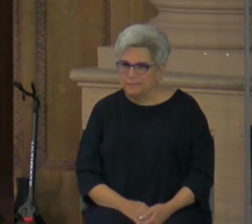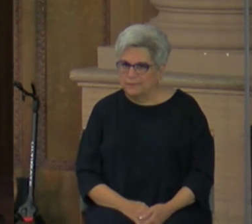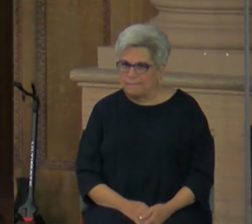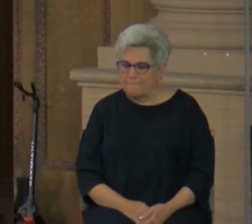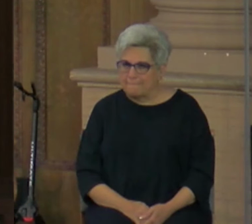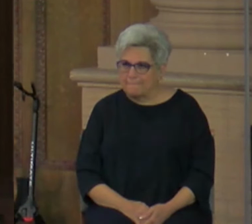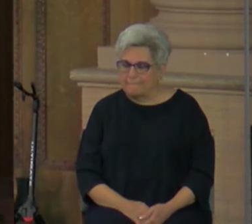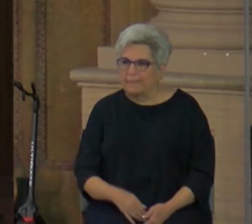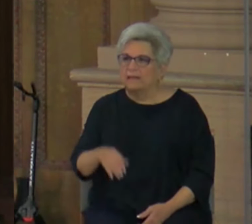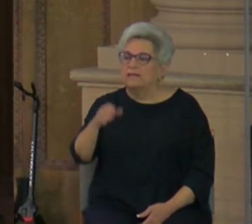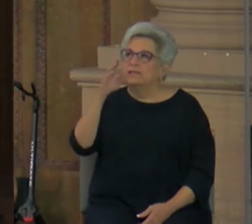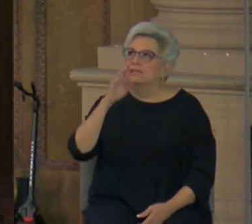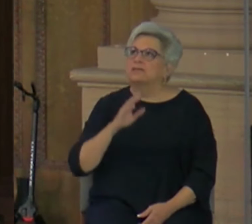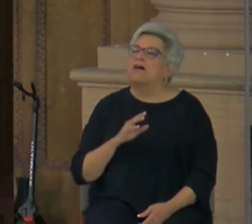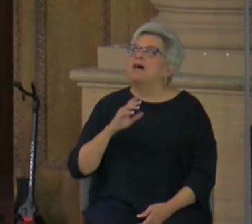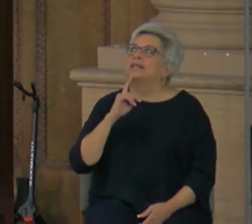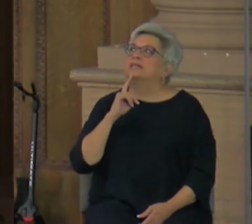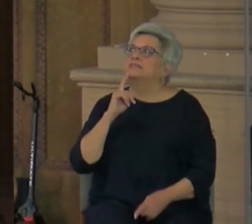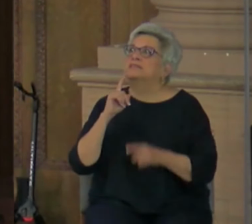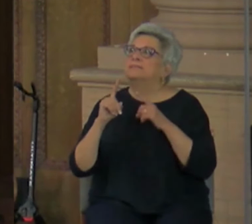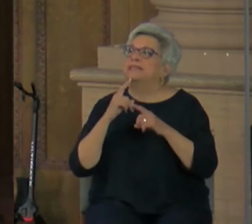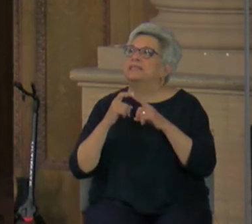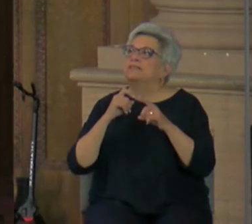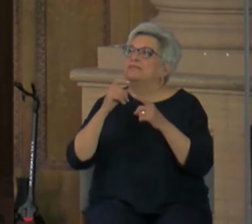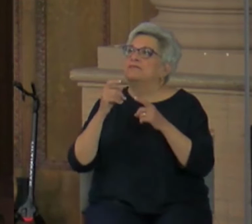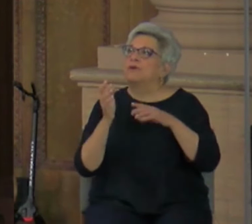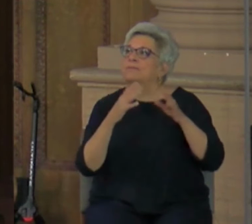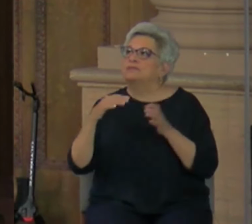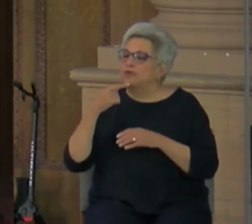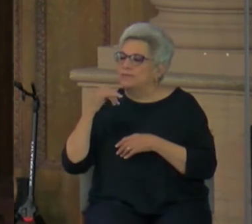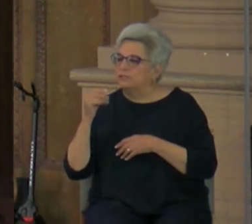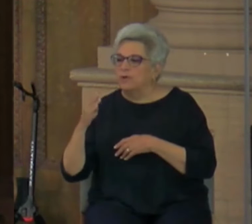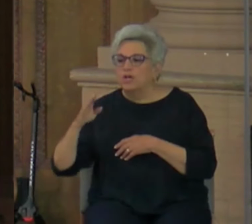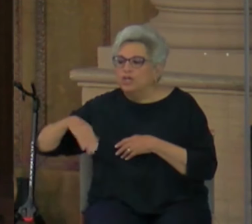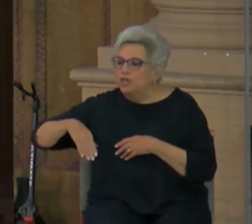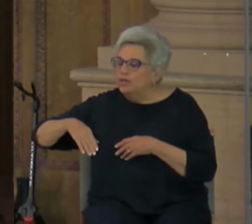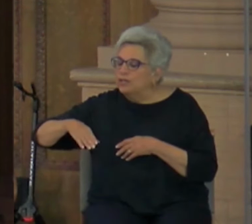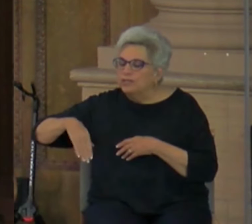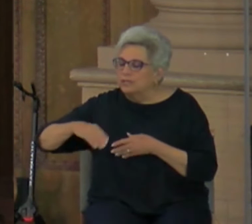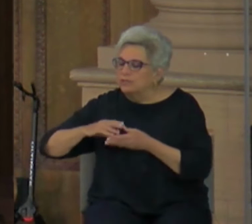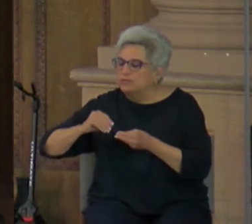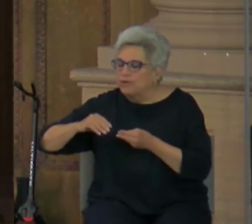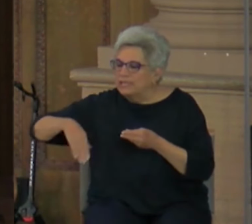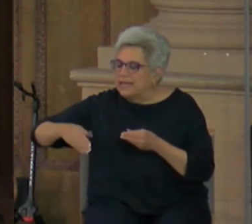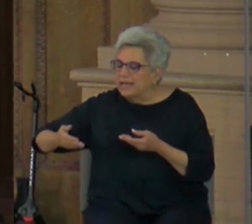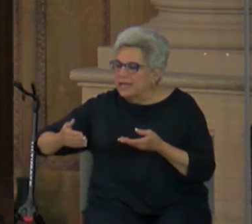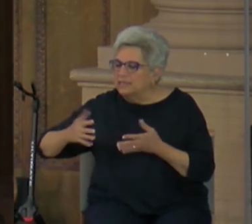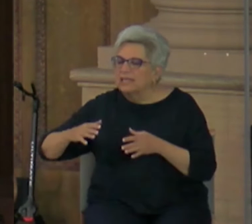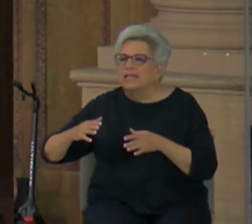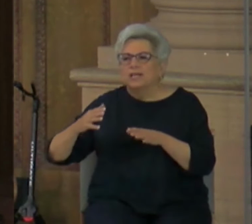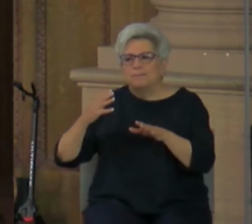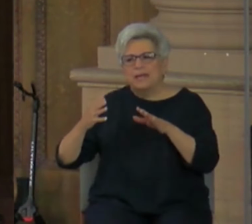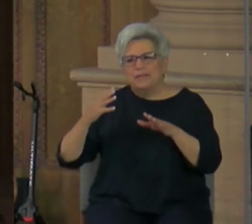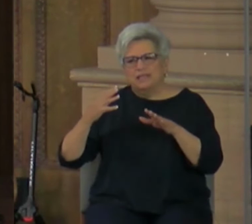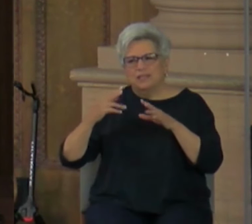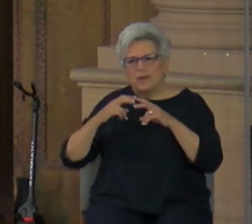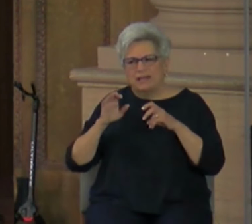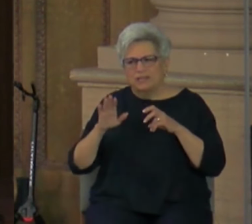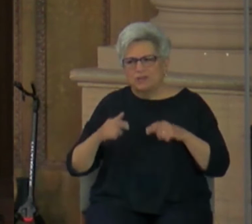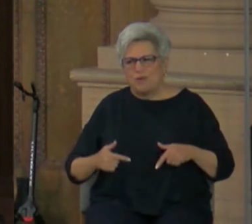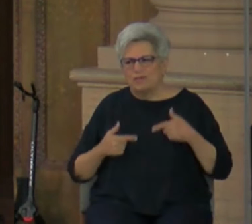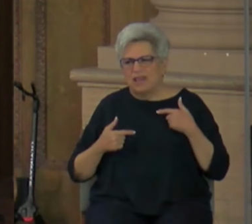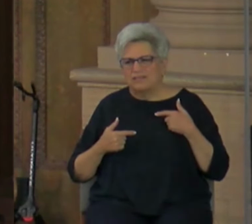So God, speaking from the storm here, is saying, your story isn't done yet. So if you look at your life and you say, I ruined it, I blew my one shot at having a great